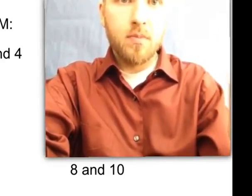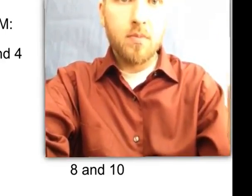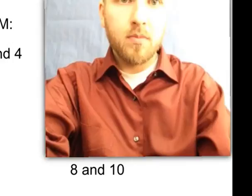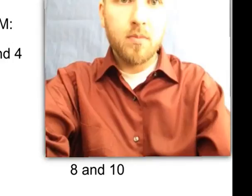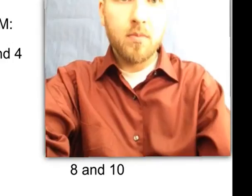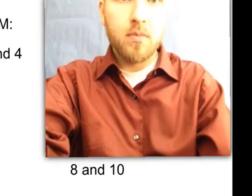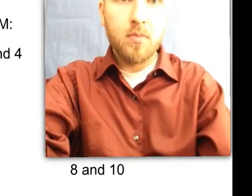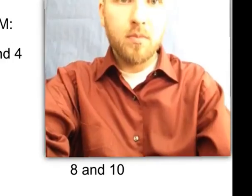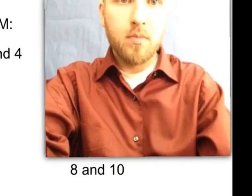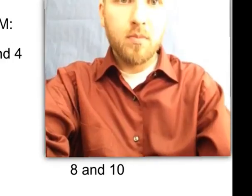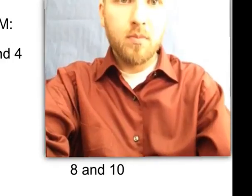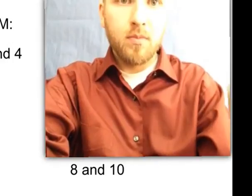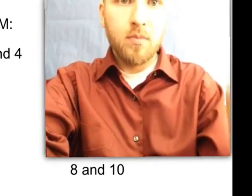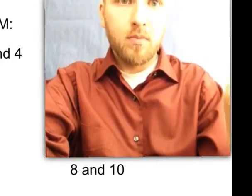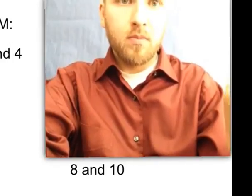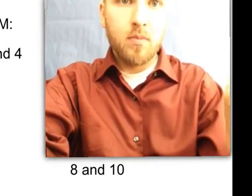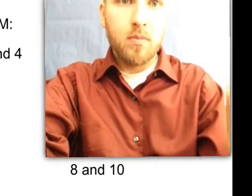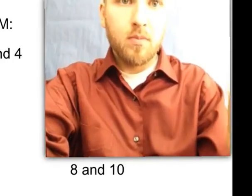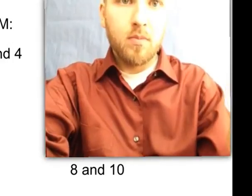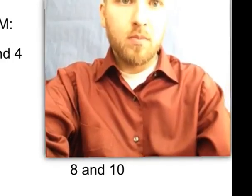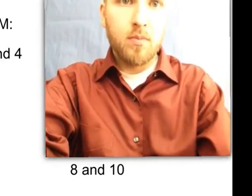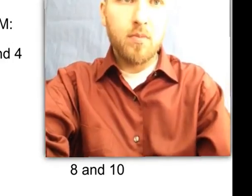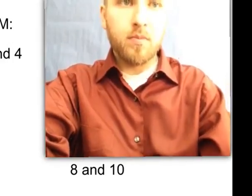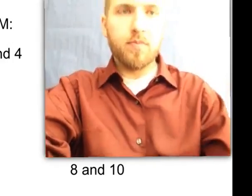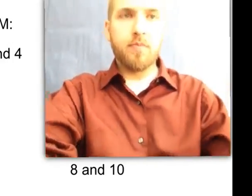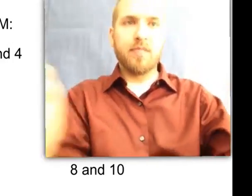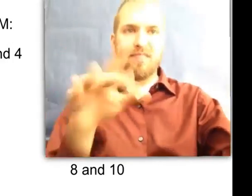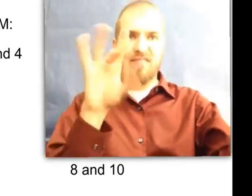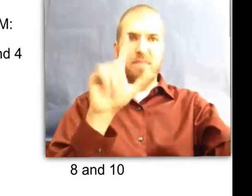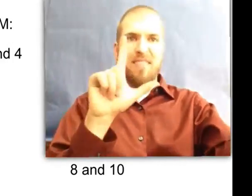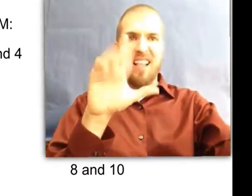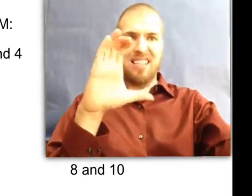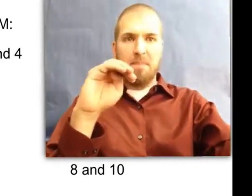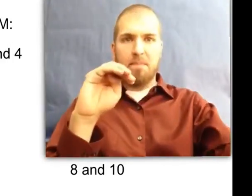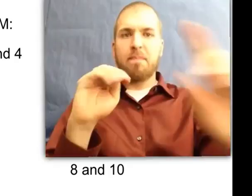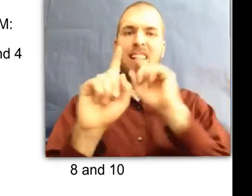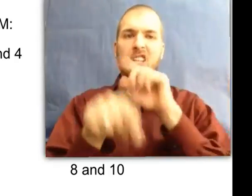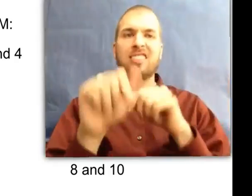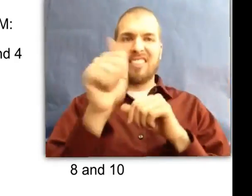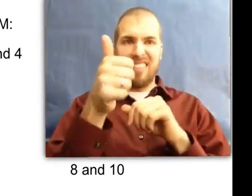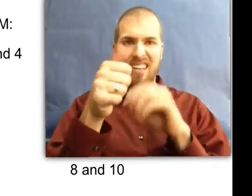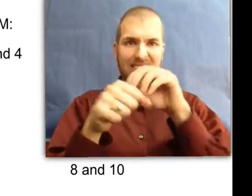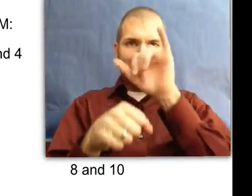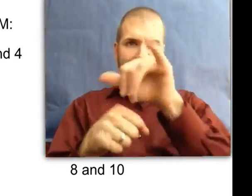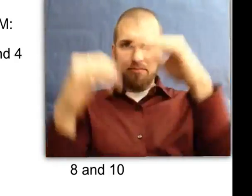So our LCM is 10 for 5 and 2.